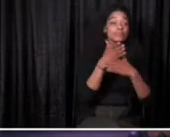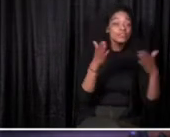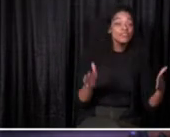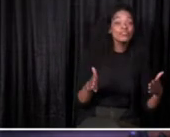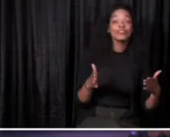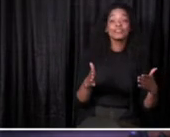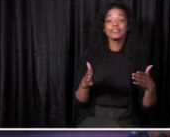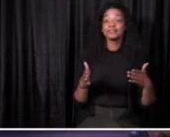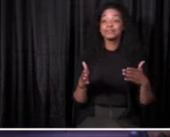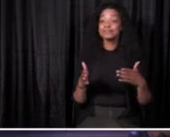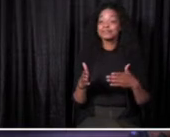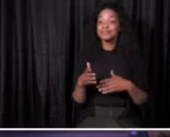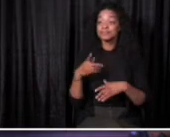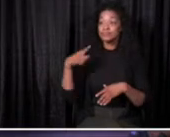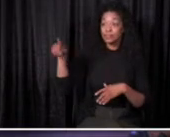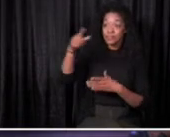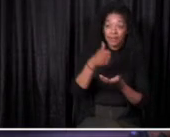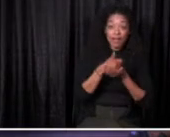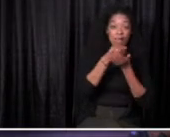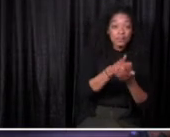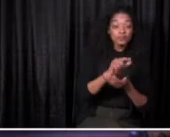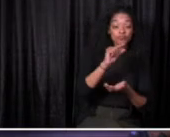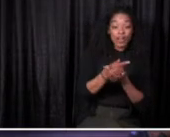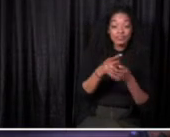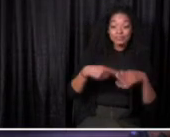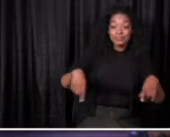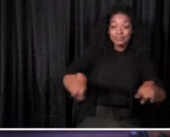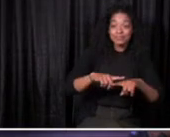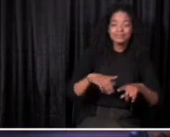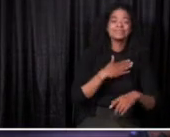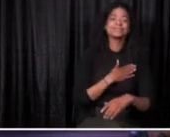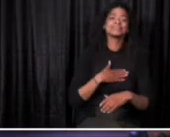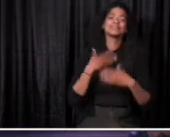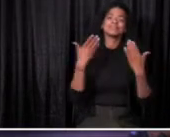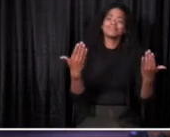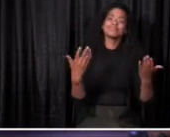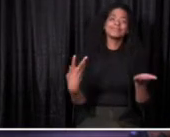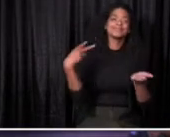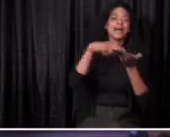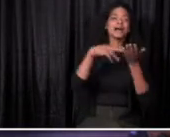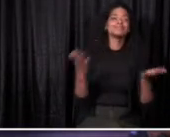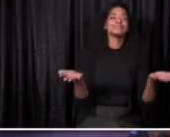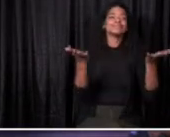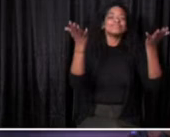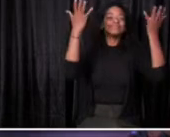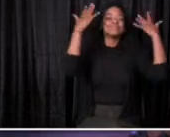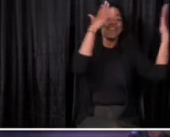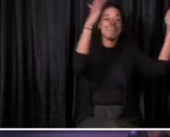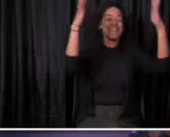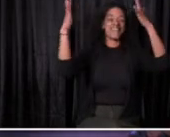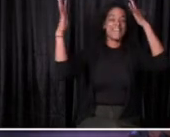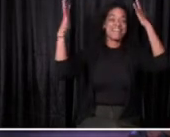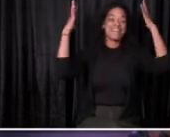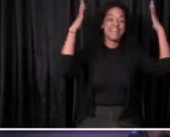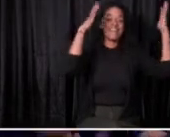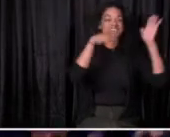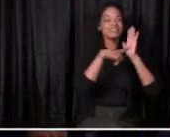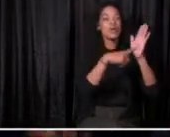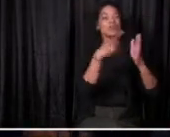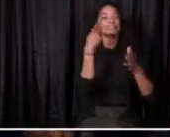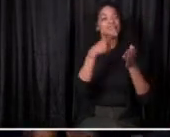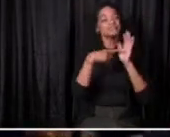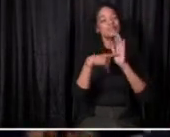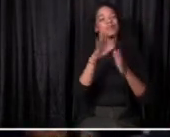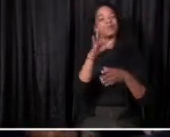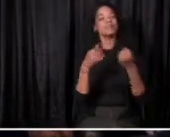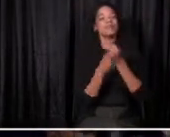graduate, please rise, wave your arms, indicate your presence so that we can thank